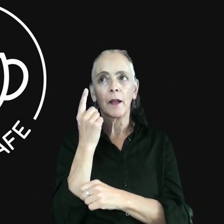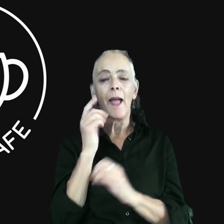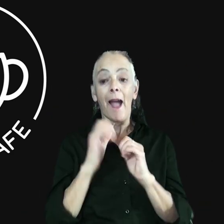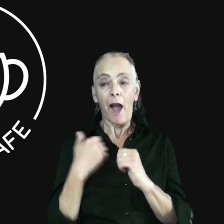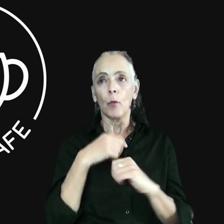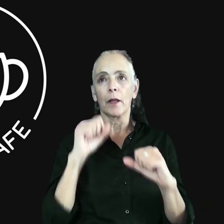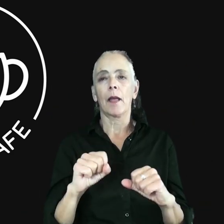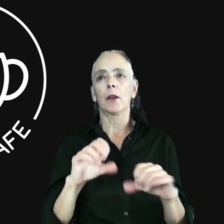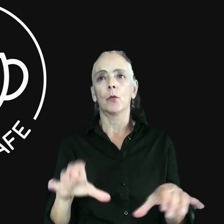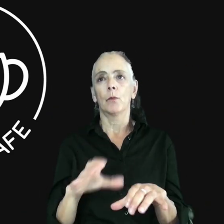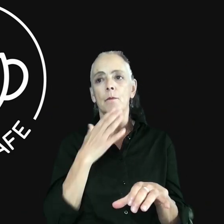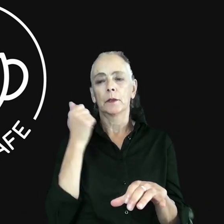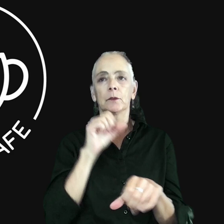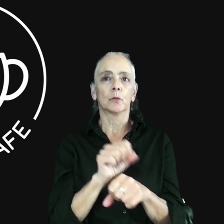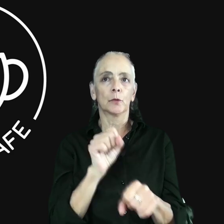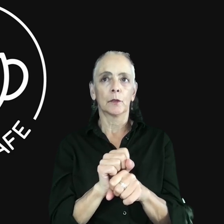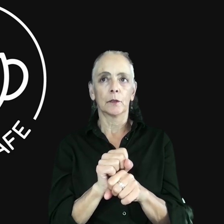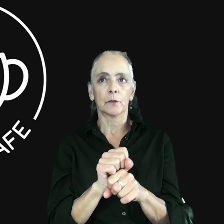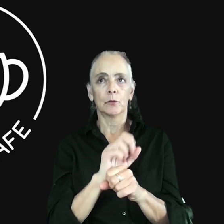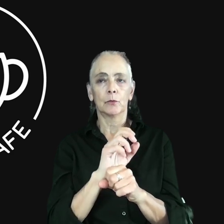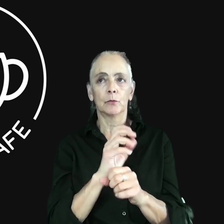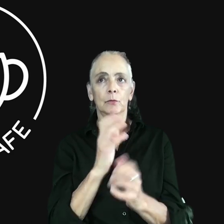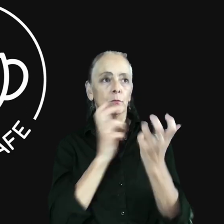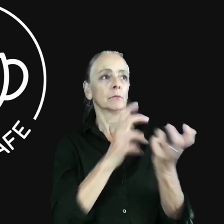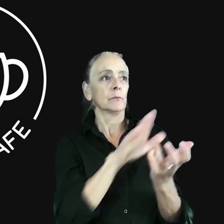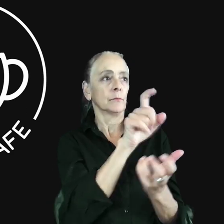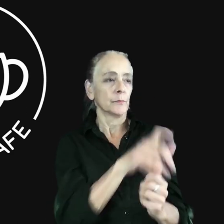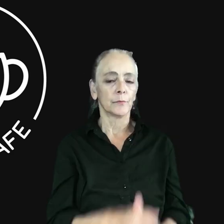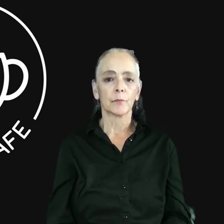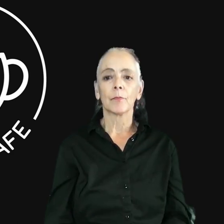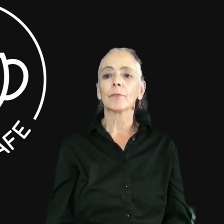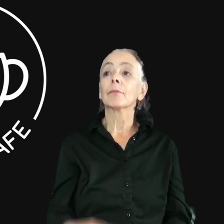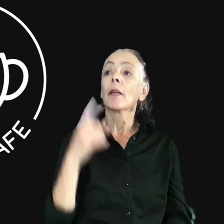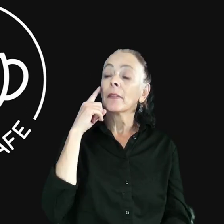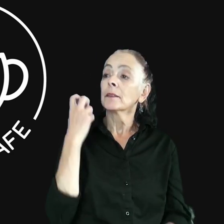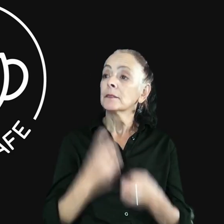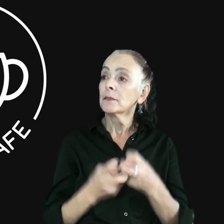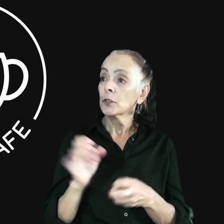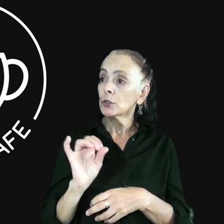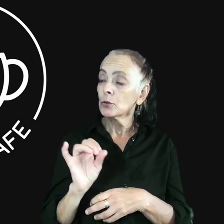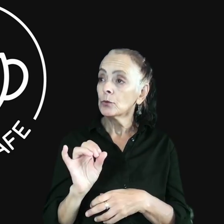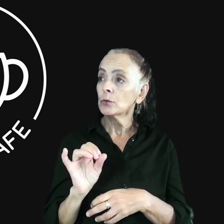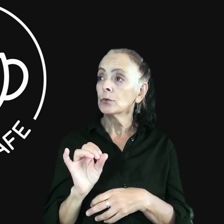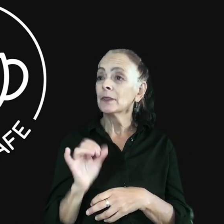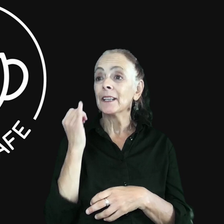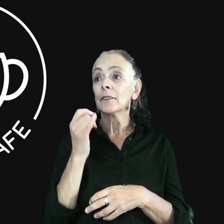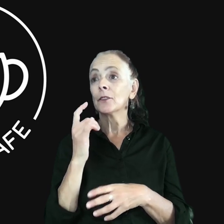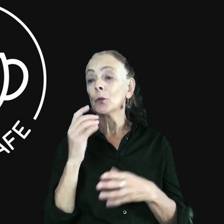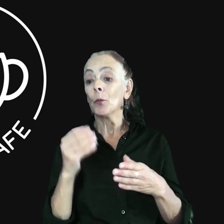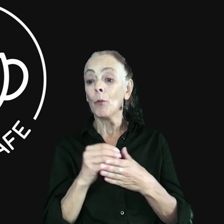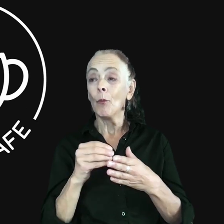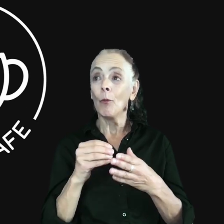can be most efficient to our stakeholders i think it's difficult too when you're when you are a little bit fresher and